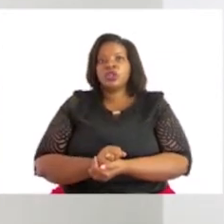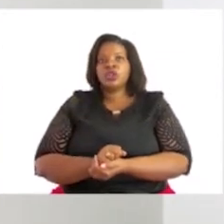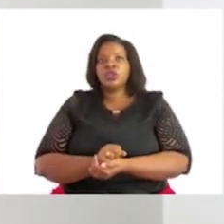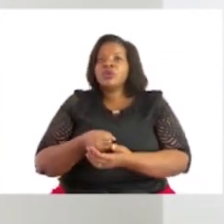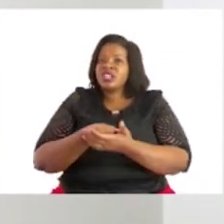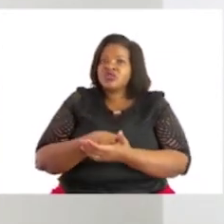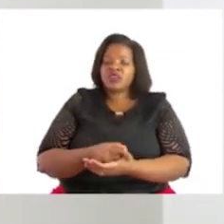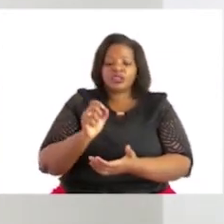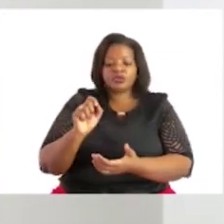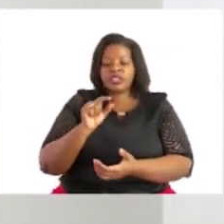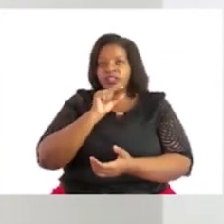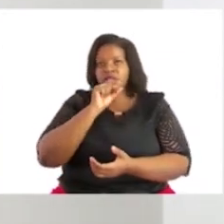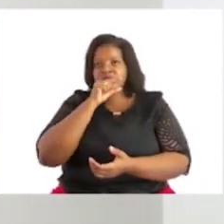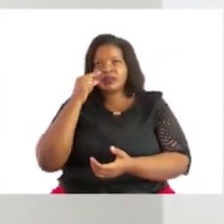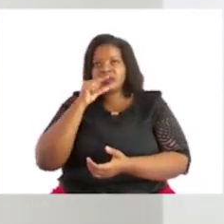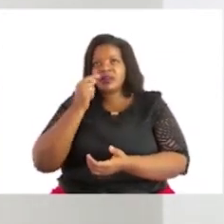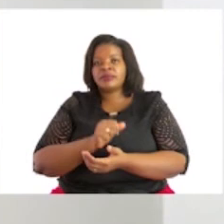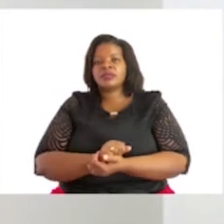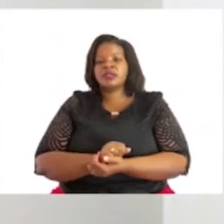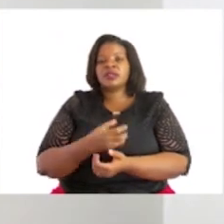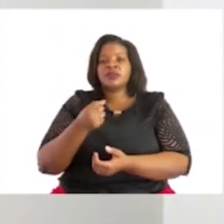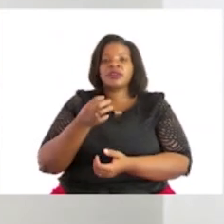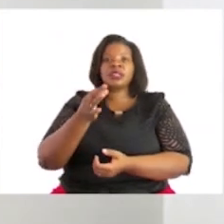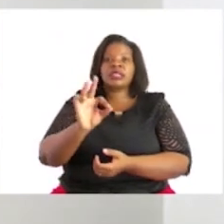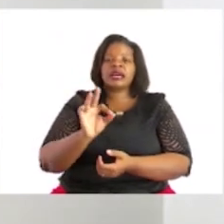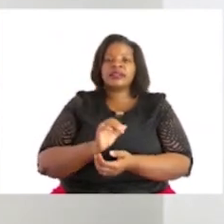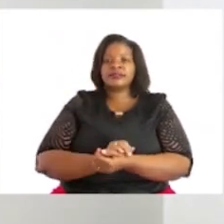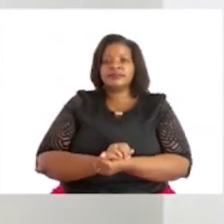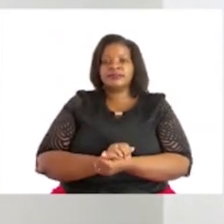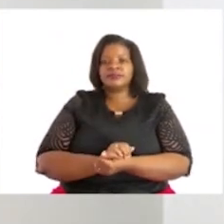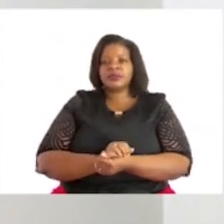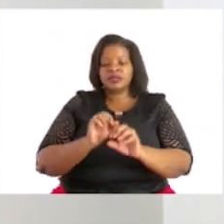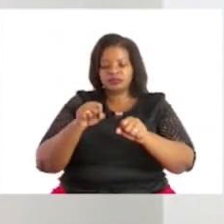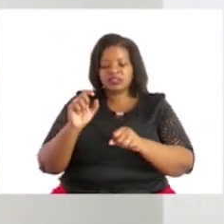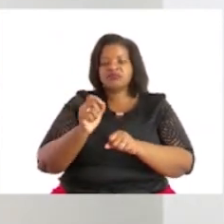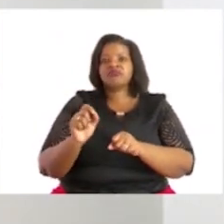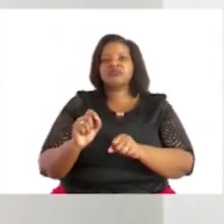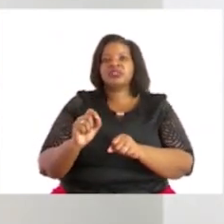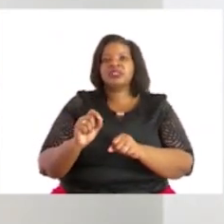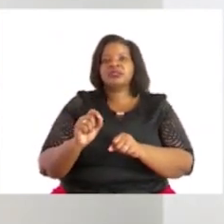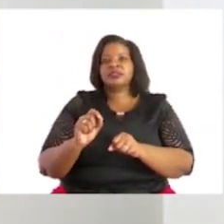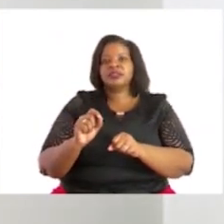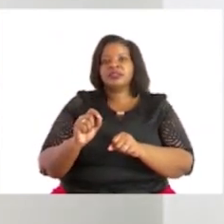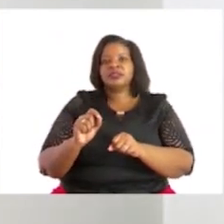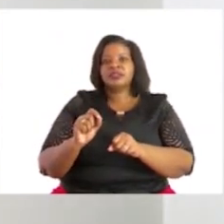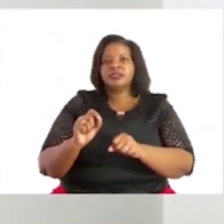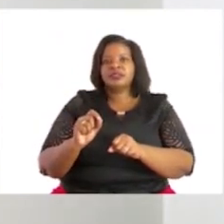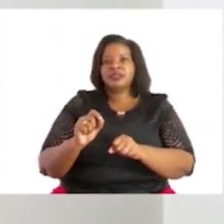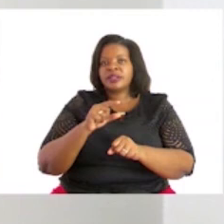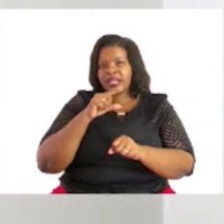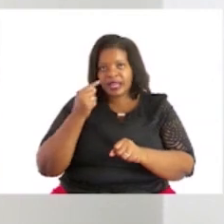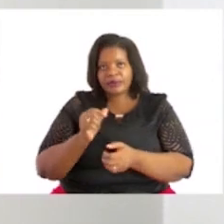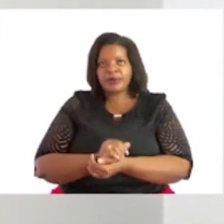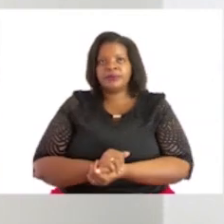in words. And we have 9. You need to know also how to write 9. That is just for you to know